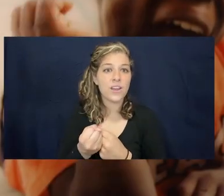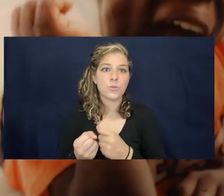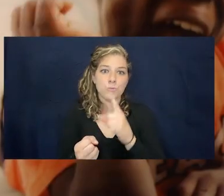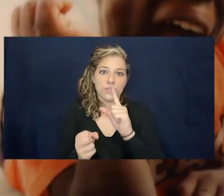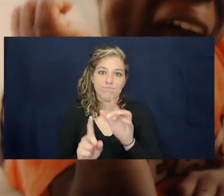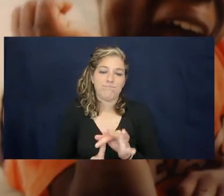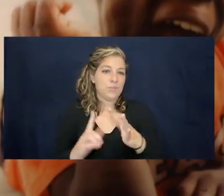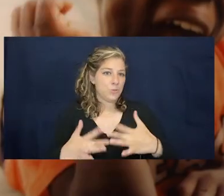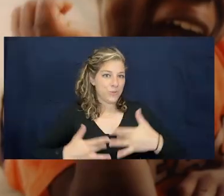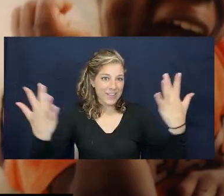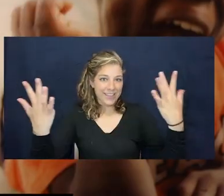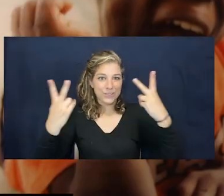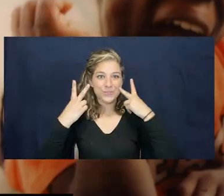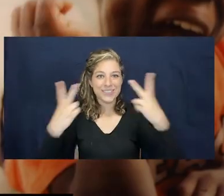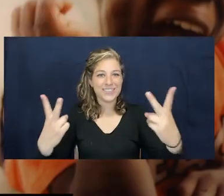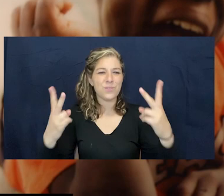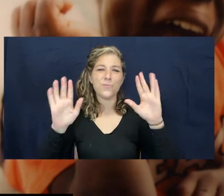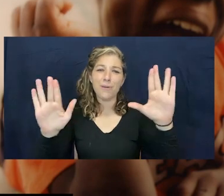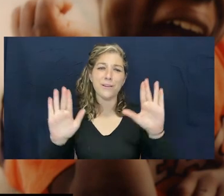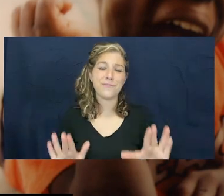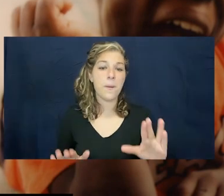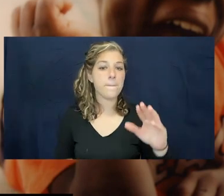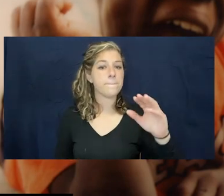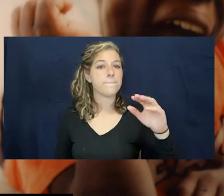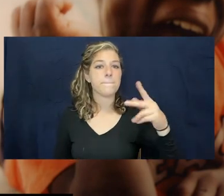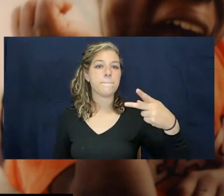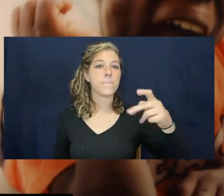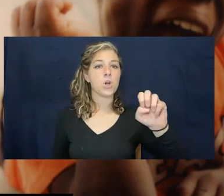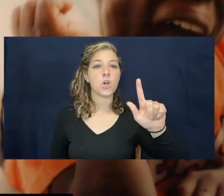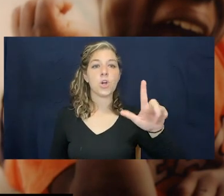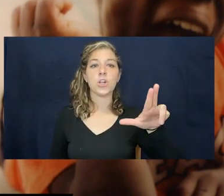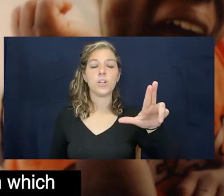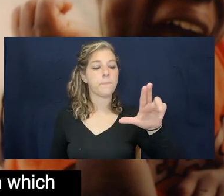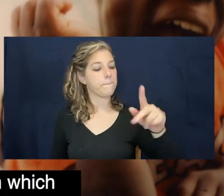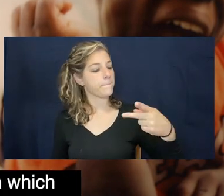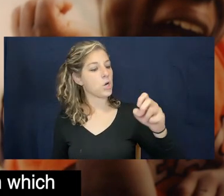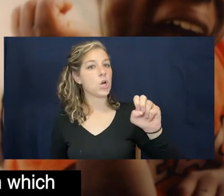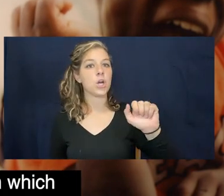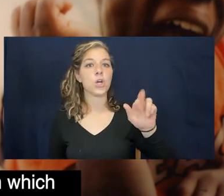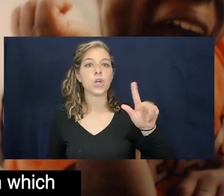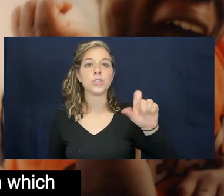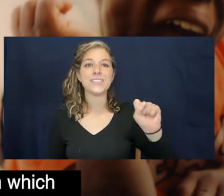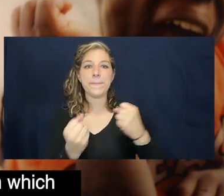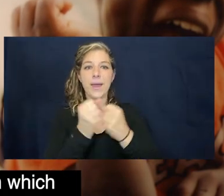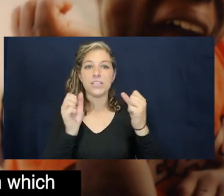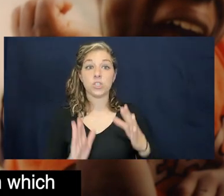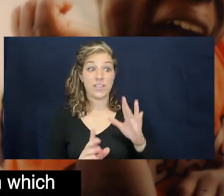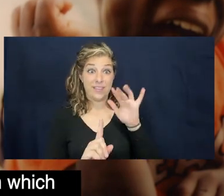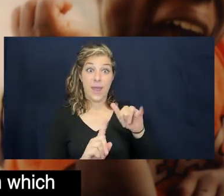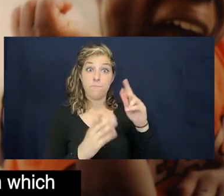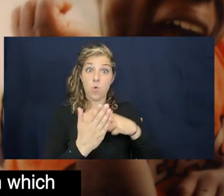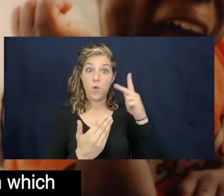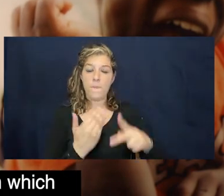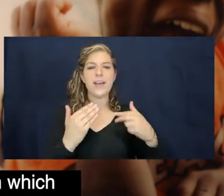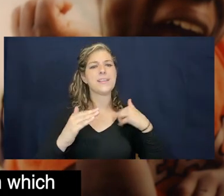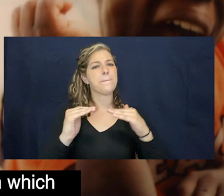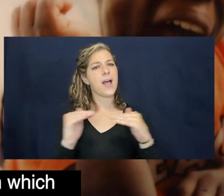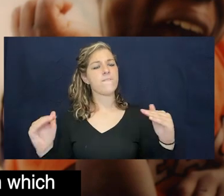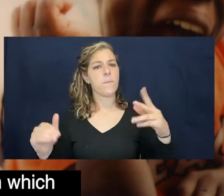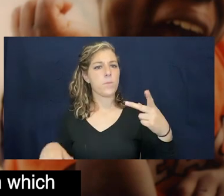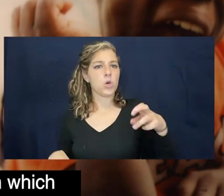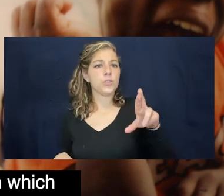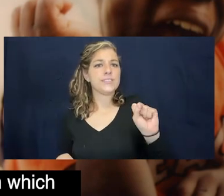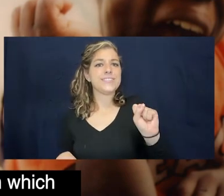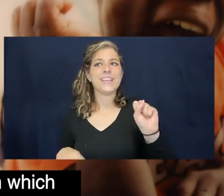and it is especially thrilling to see some of our wonderful PEARLS ambassadors. Our PEARLS program creates a platform in which our